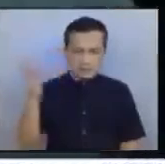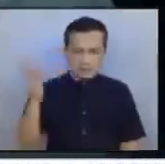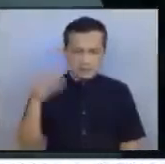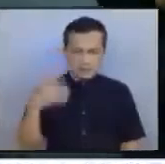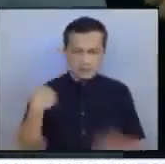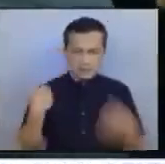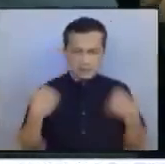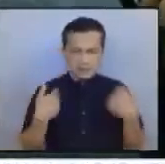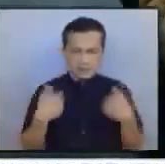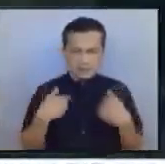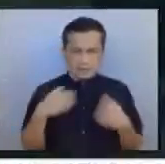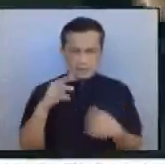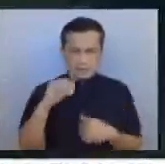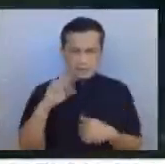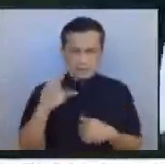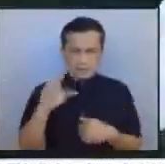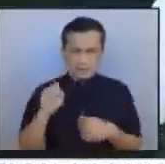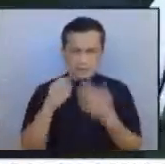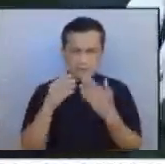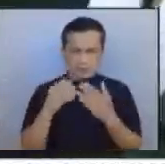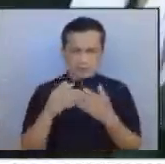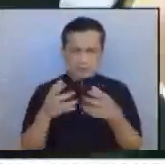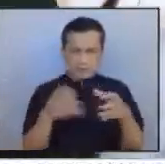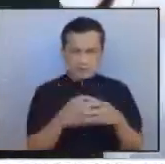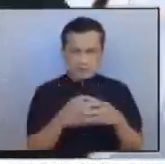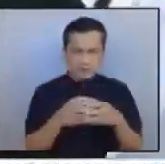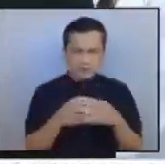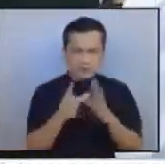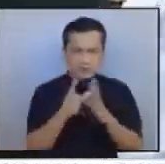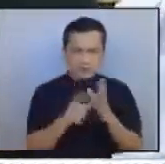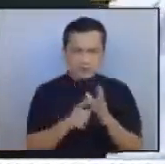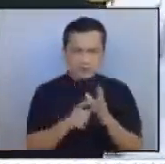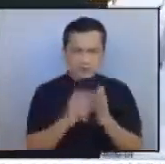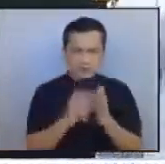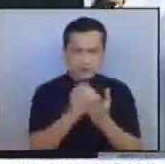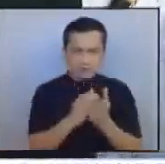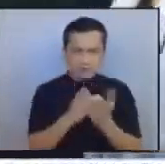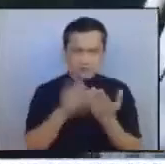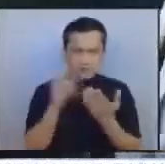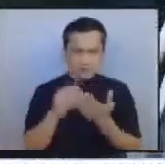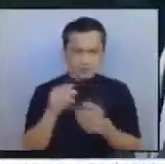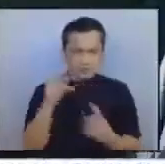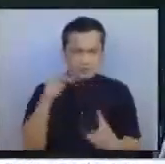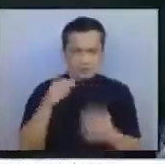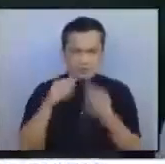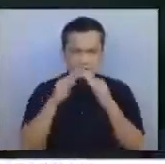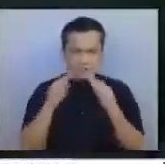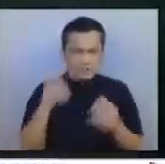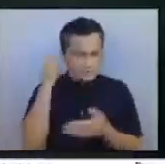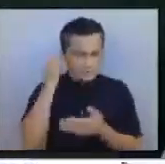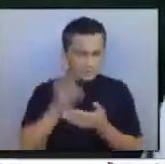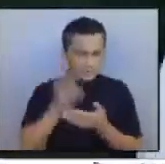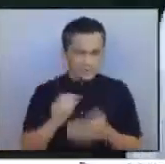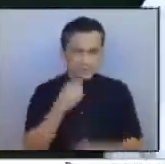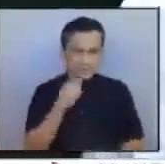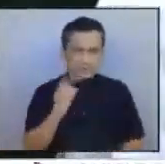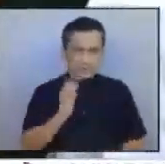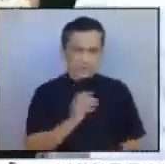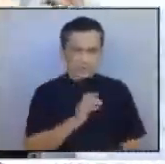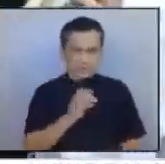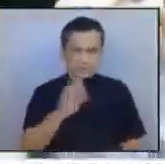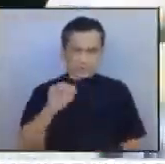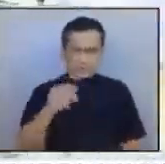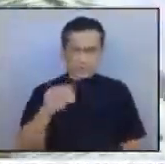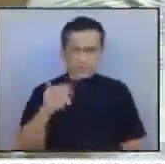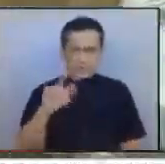mga bumubuo ng legislative course program, partikular ang House Secretariat. Ayon kay Congressman Marcos, natuto siya sa